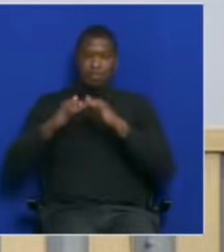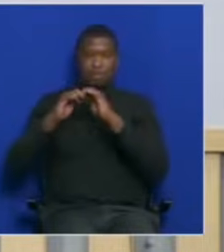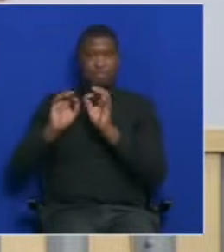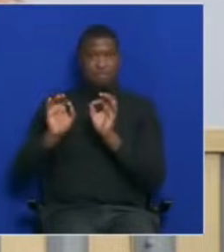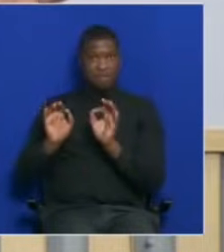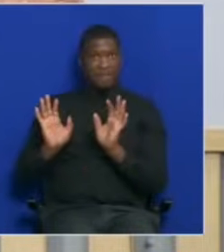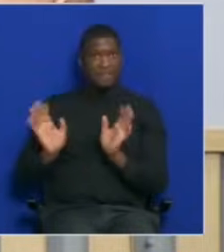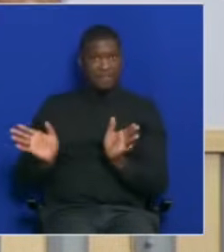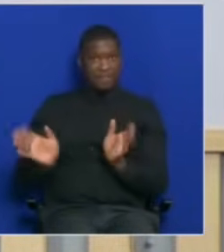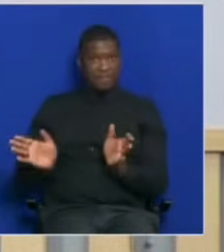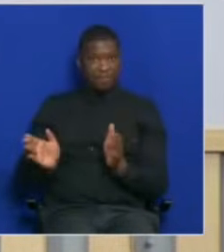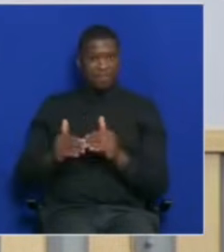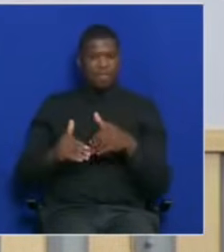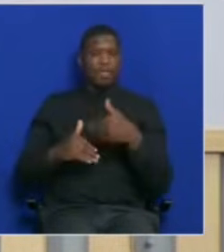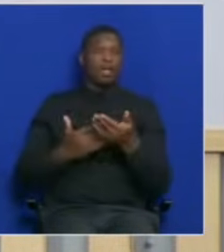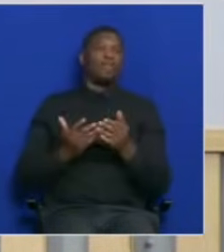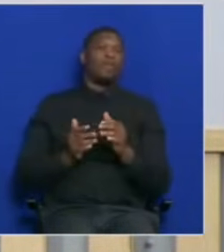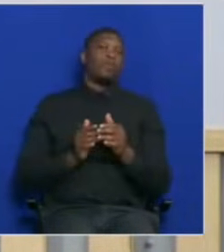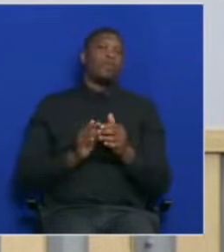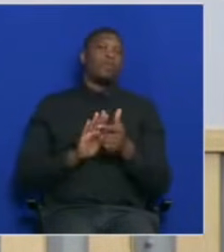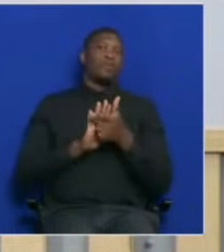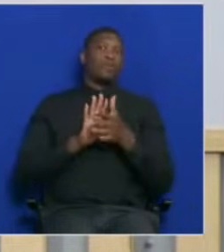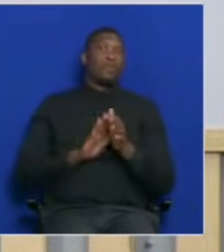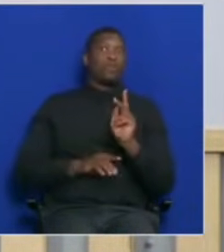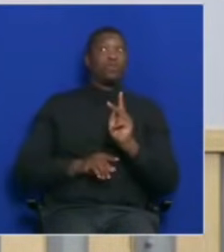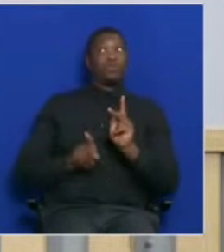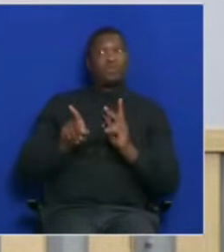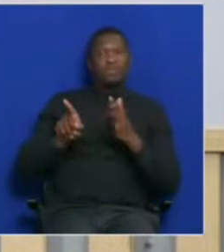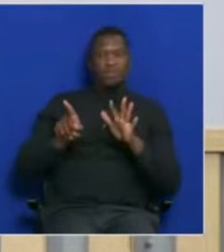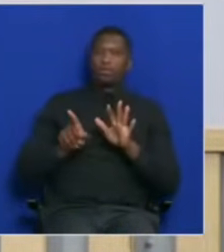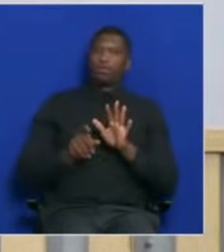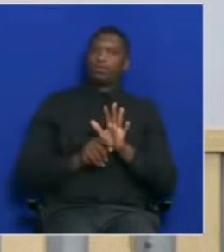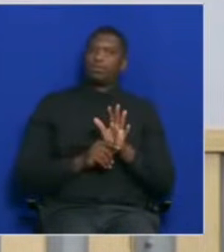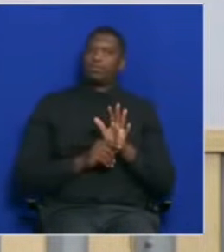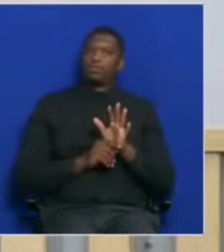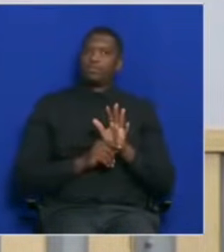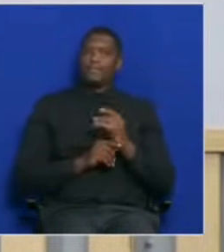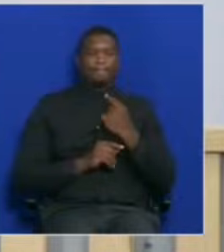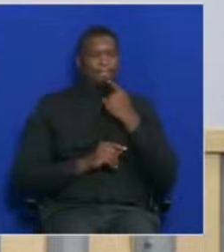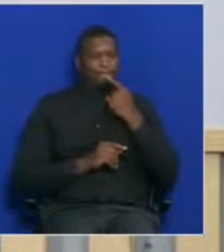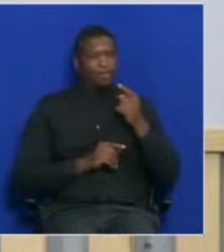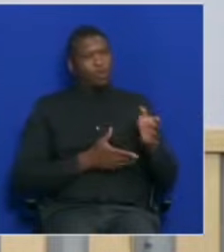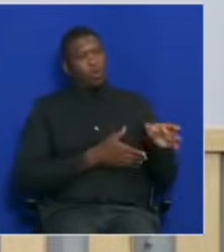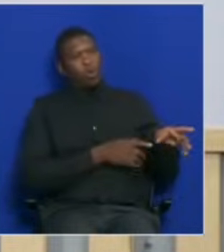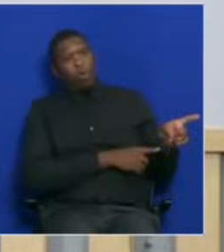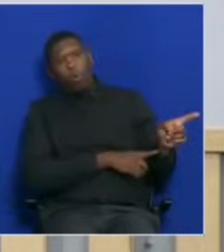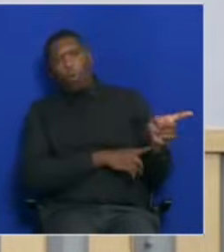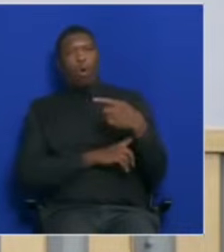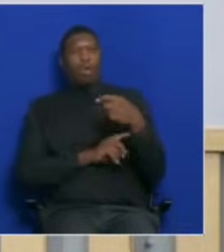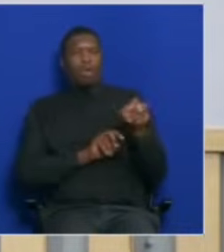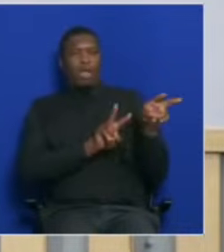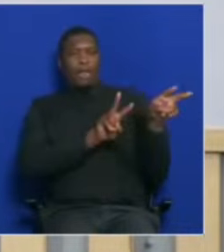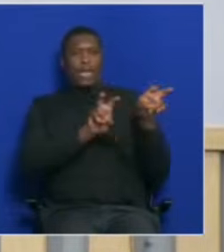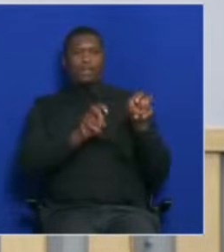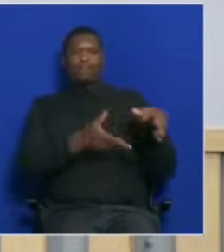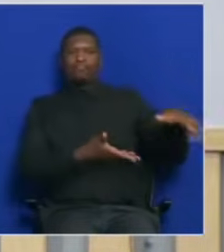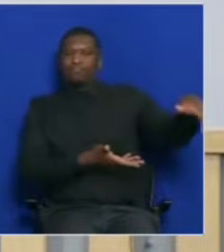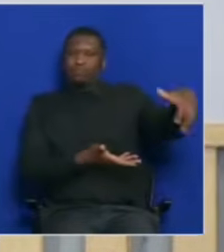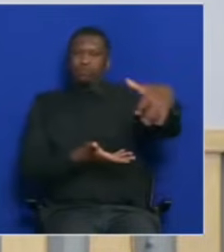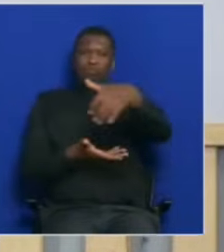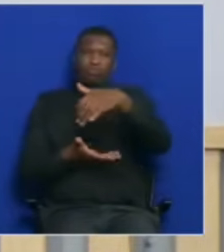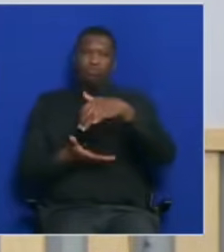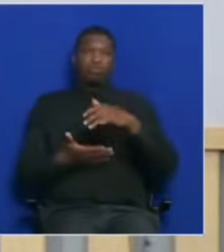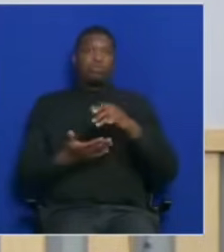Advocate Grenier asked for all those matters as long as they traversed the issues that were